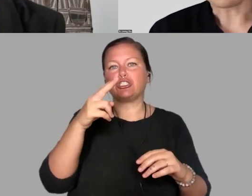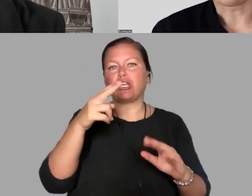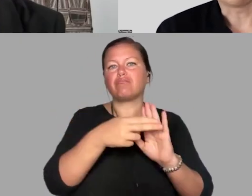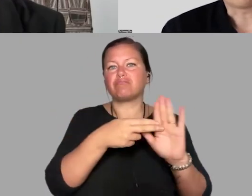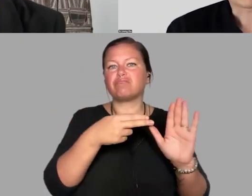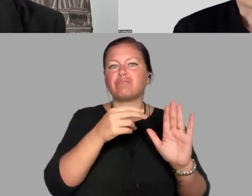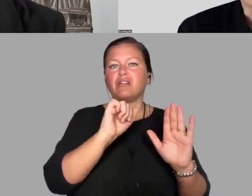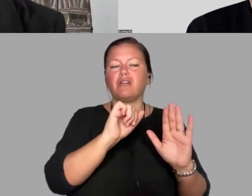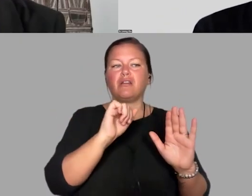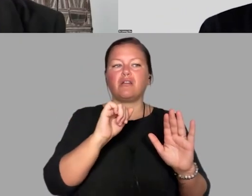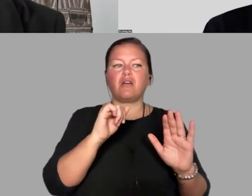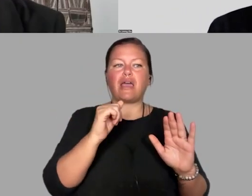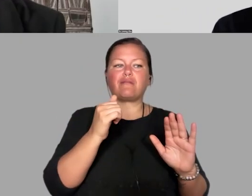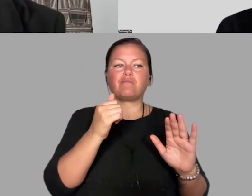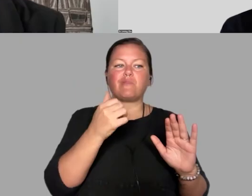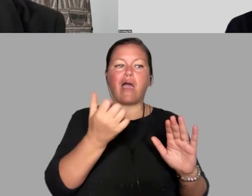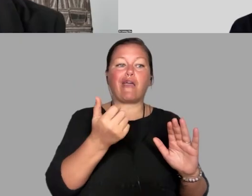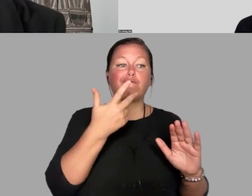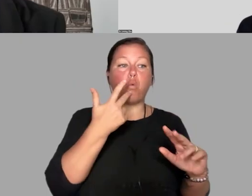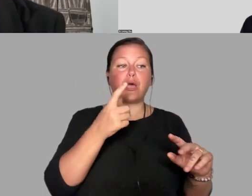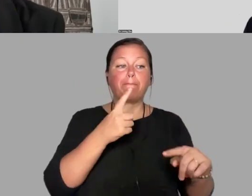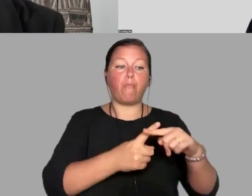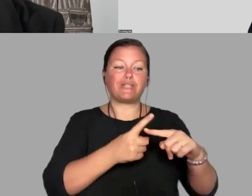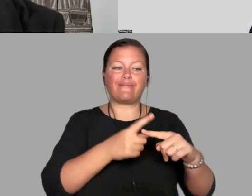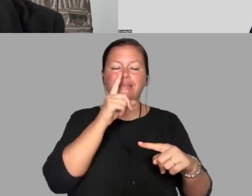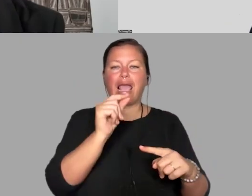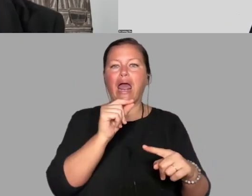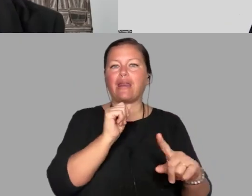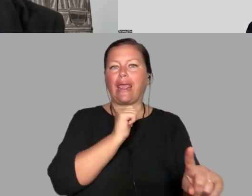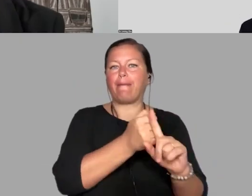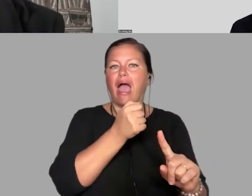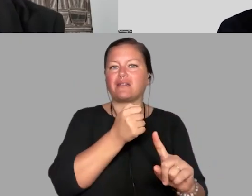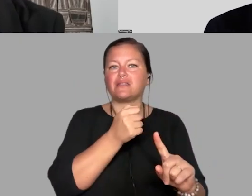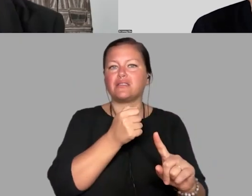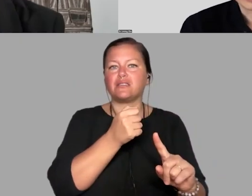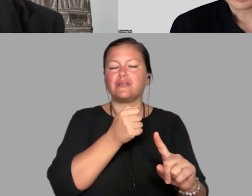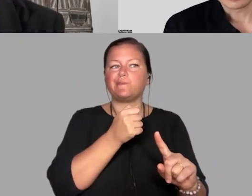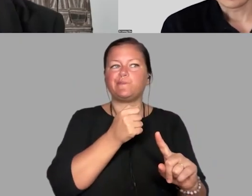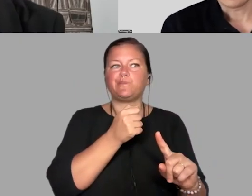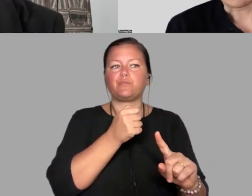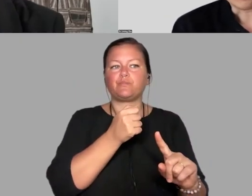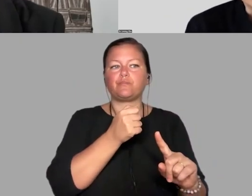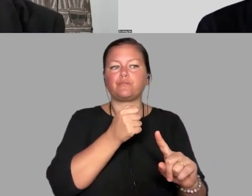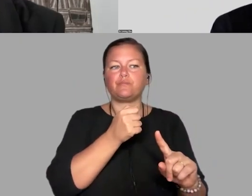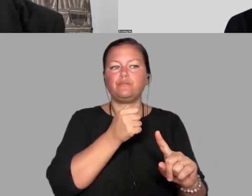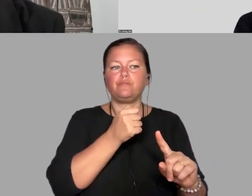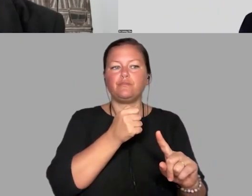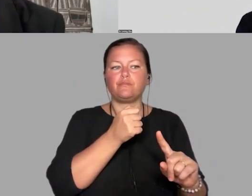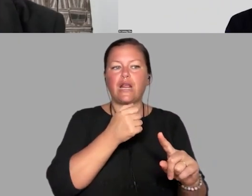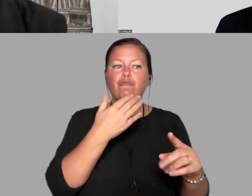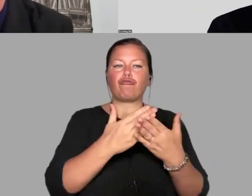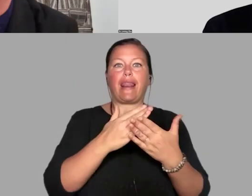even ultra low false positive can have an issue. Not to mention it's not that reliable at all at the